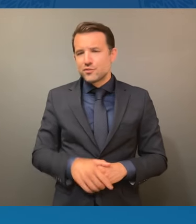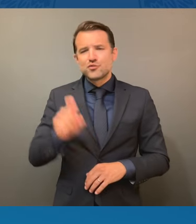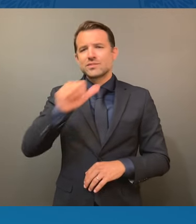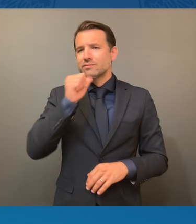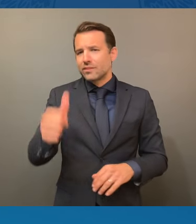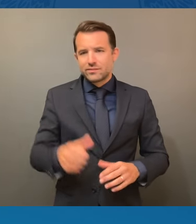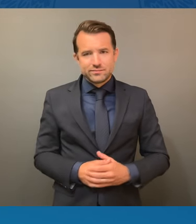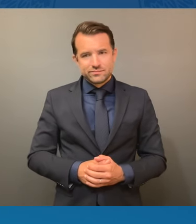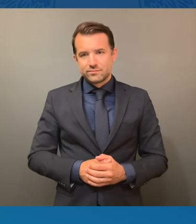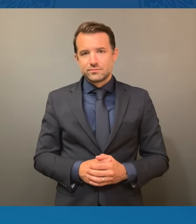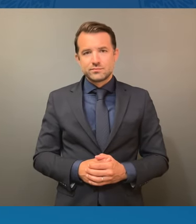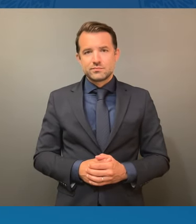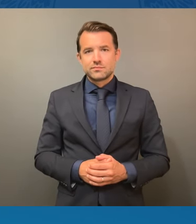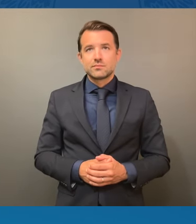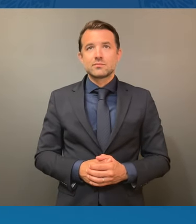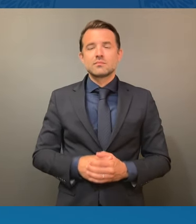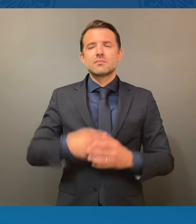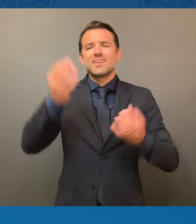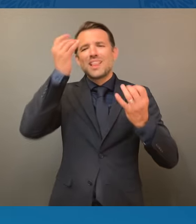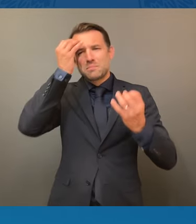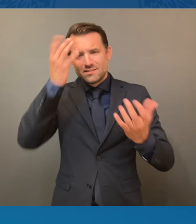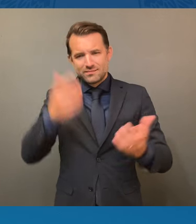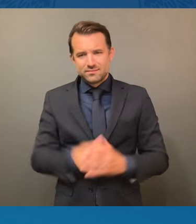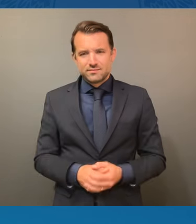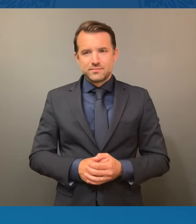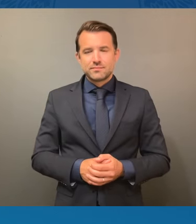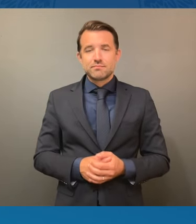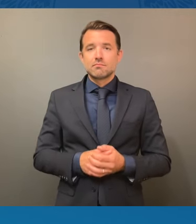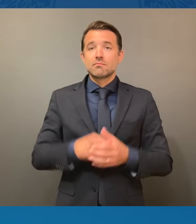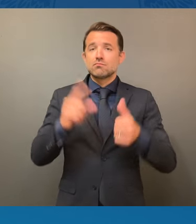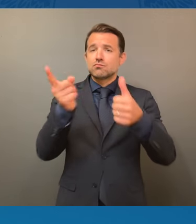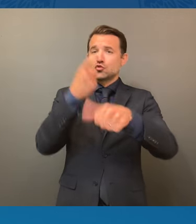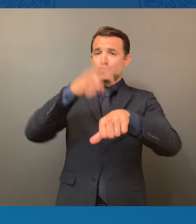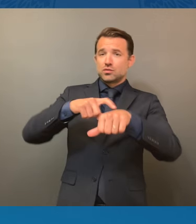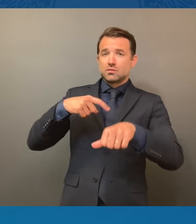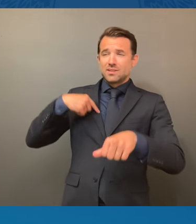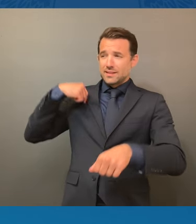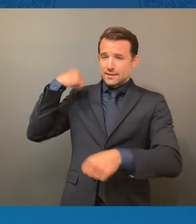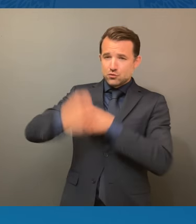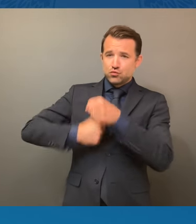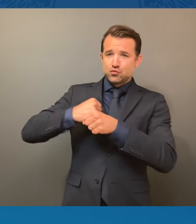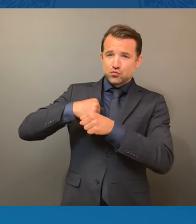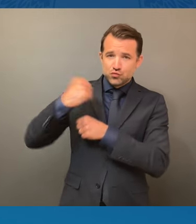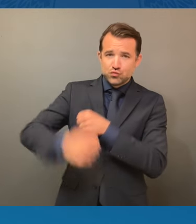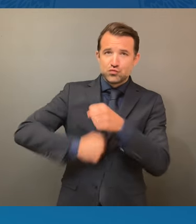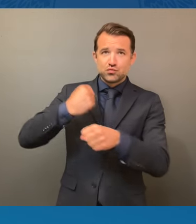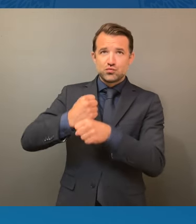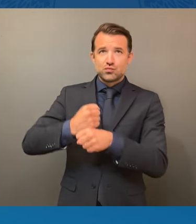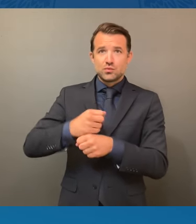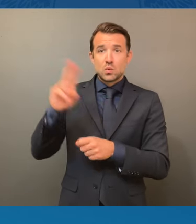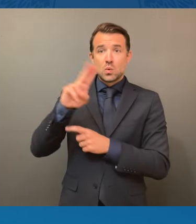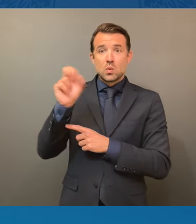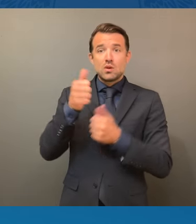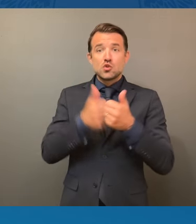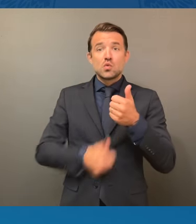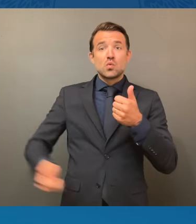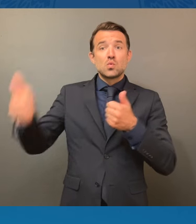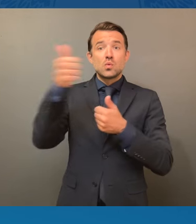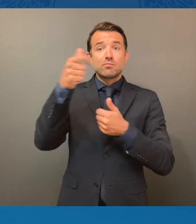And think about it. For the first time in generations, the United States Supreme Court, the highest court of our